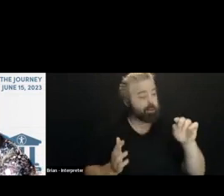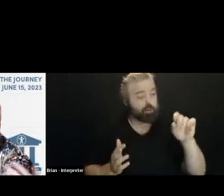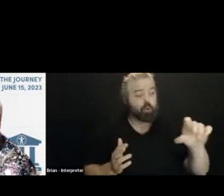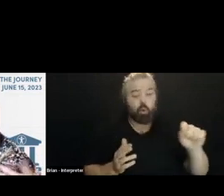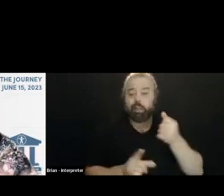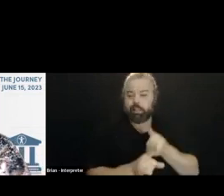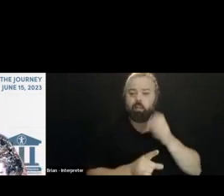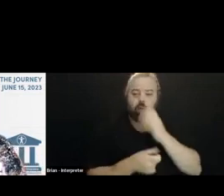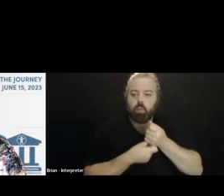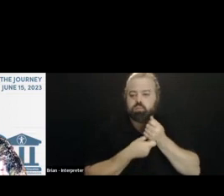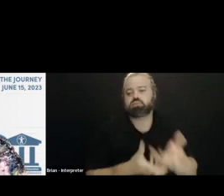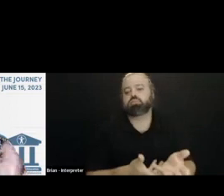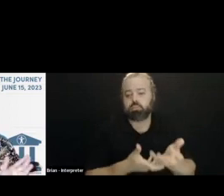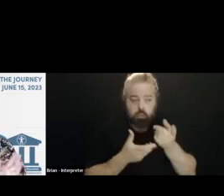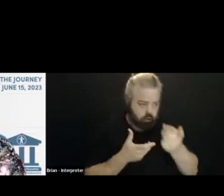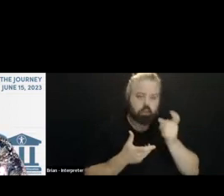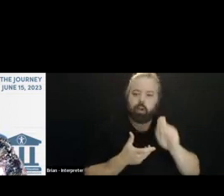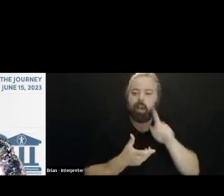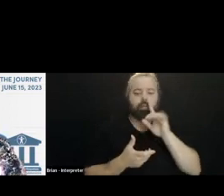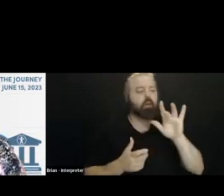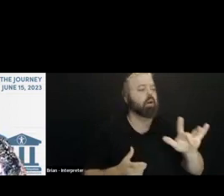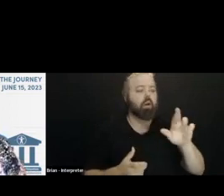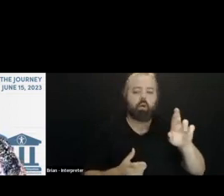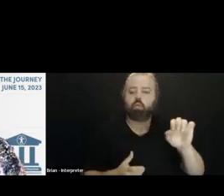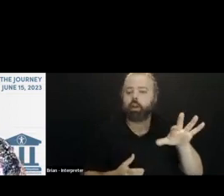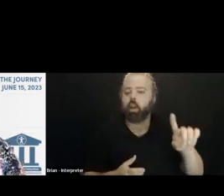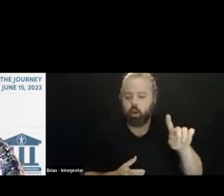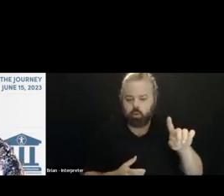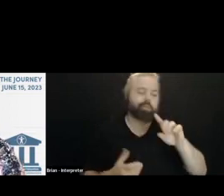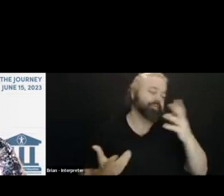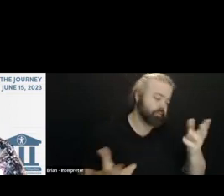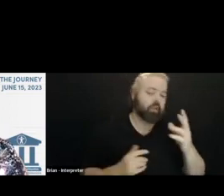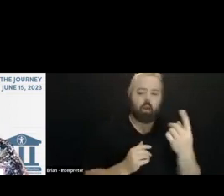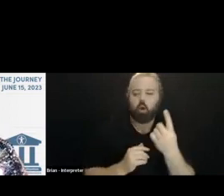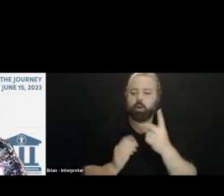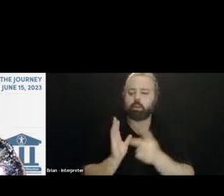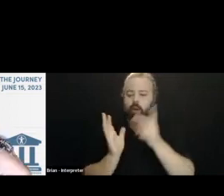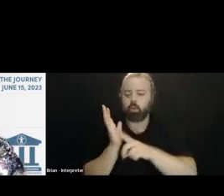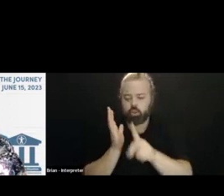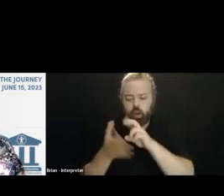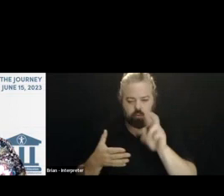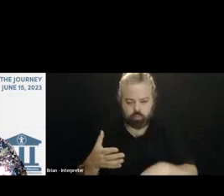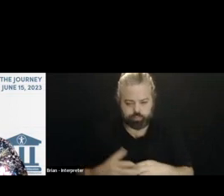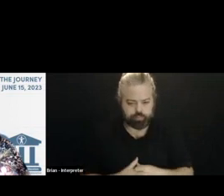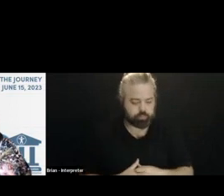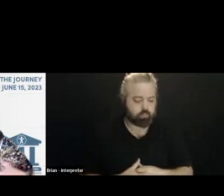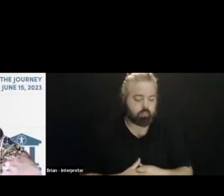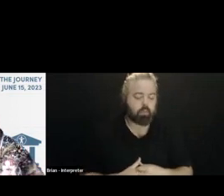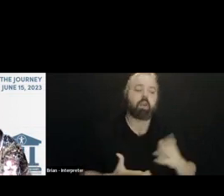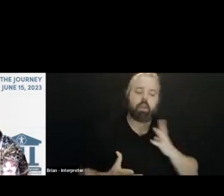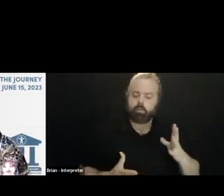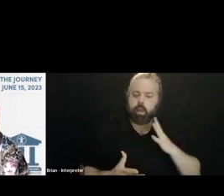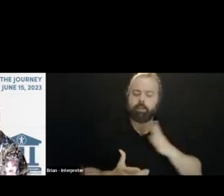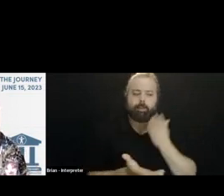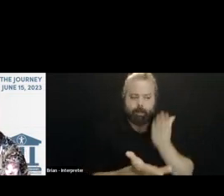try again, and you might get different results. So always double check. Then if you do find something, can you fix it? Is it within